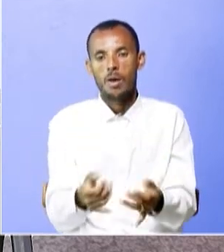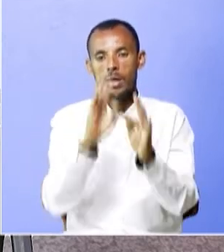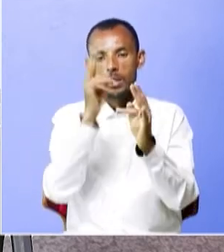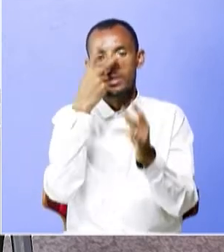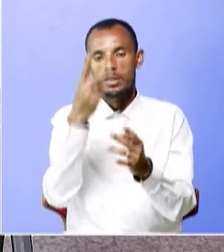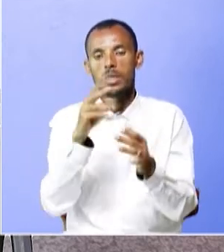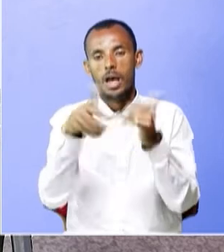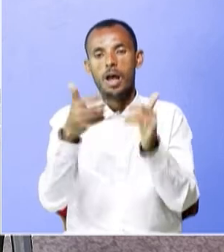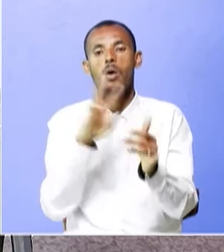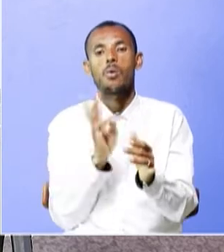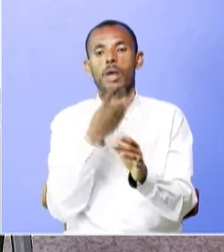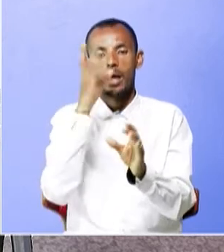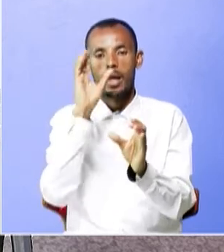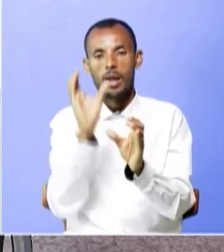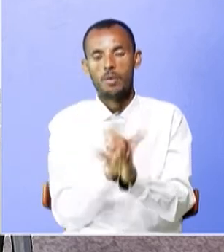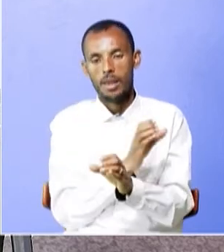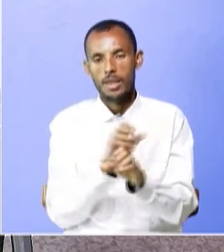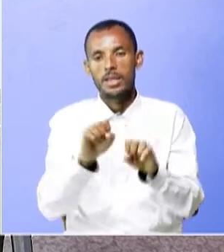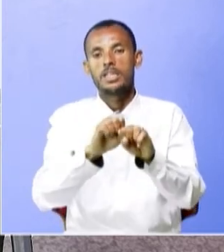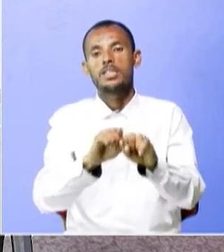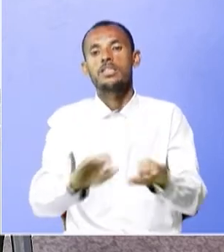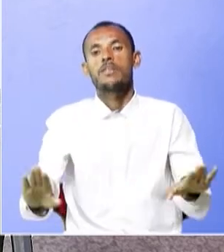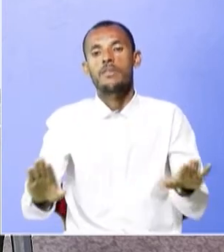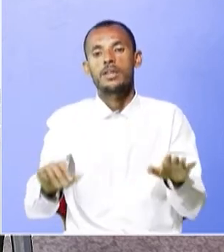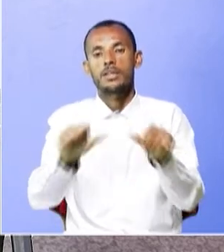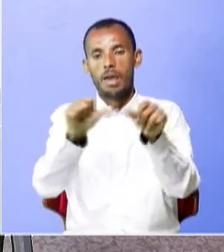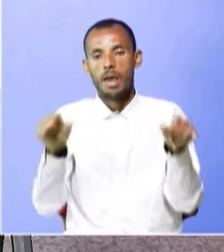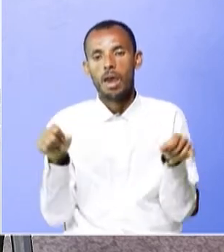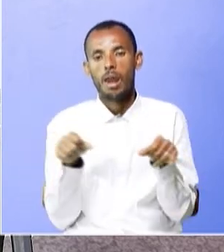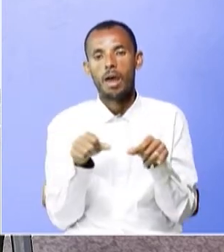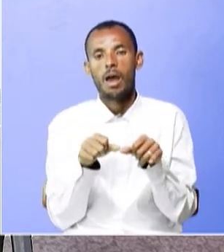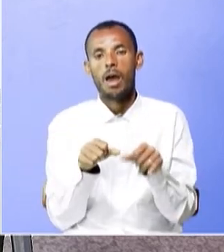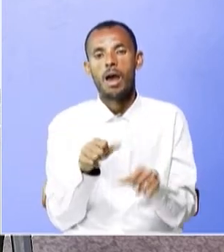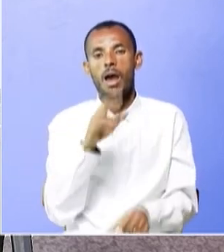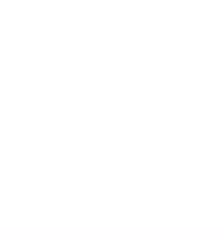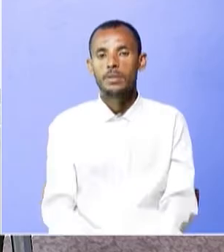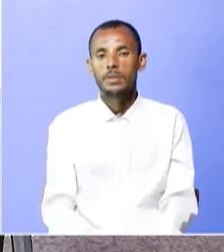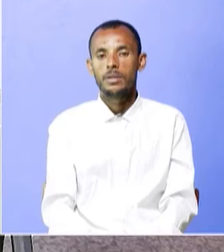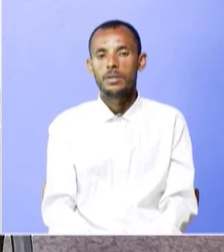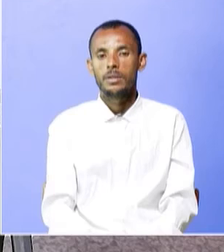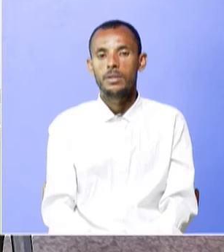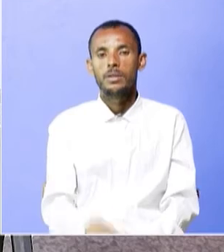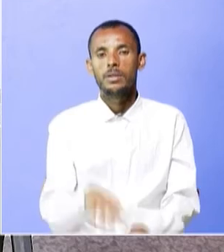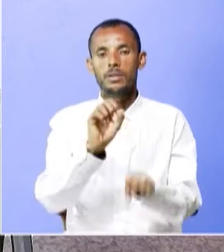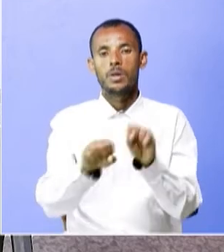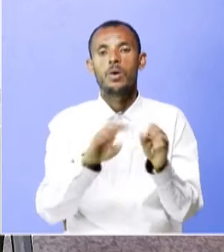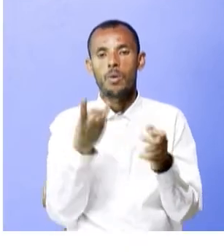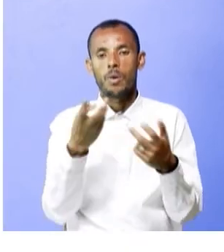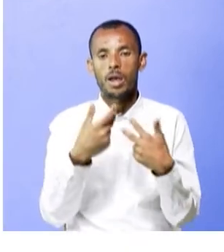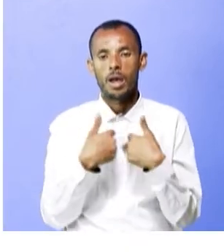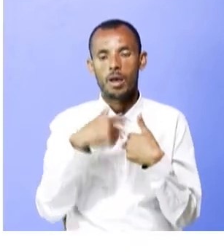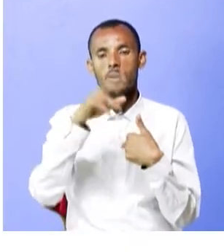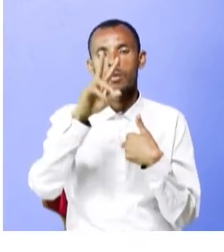can calculate the surface area. Okay, our surface areas are, so we have